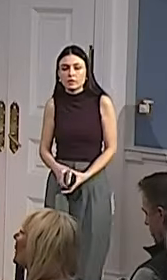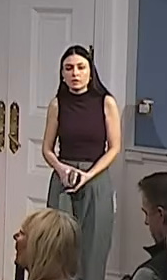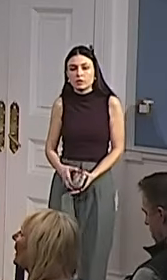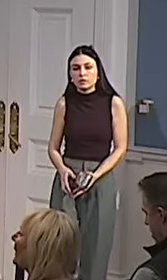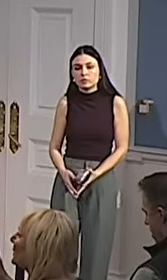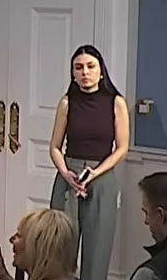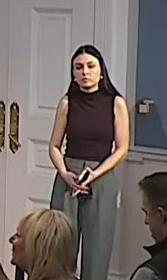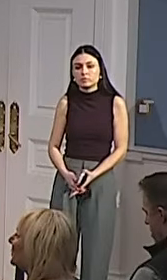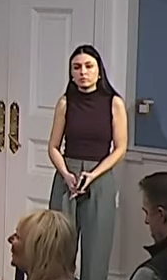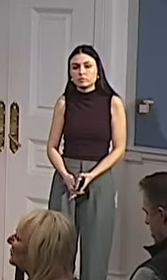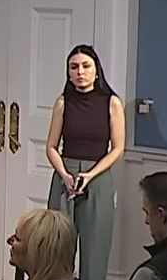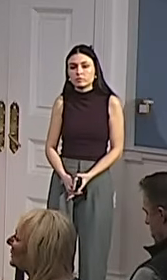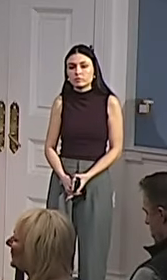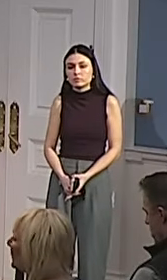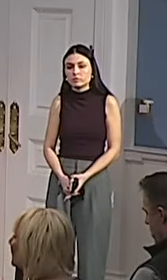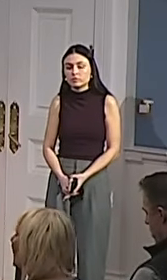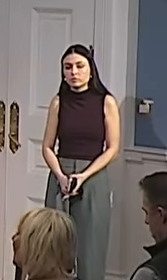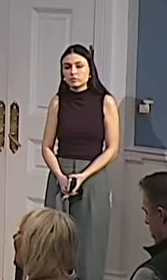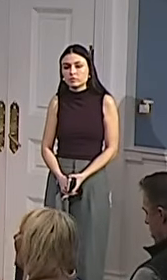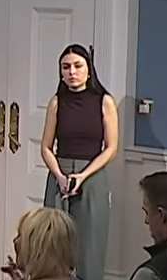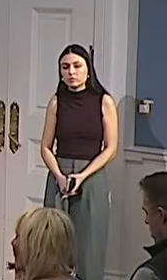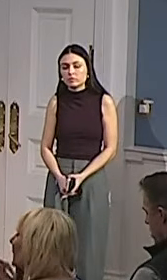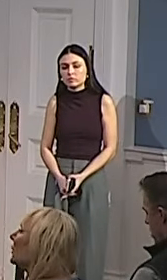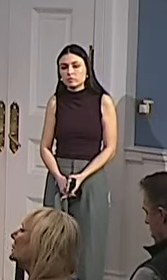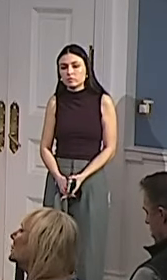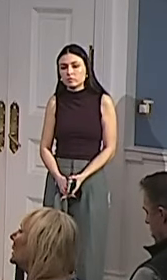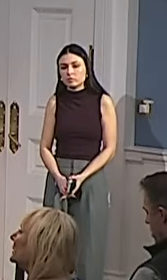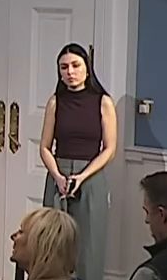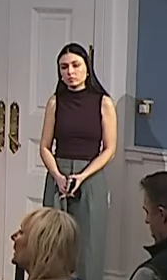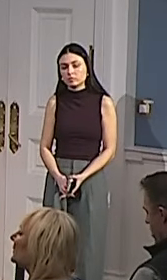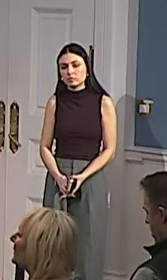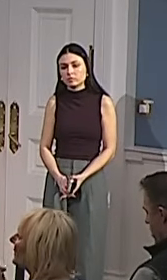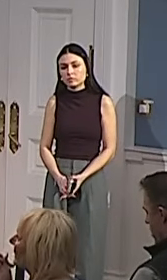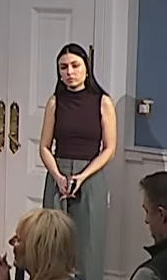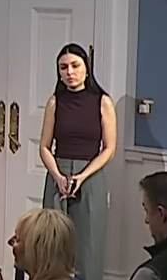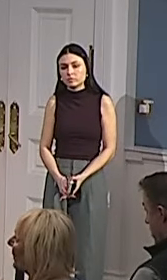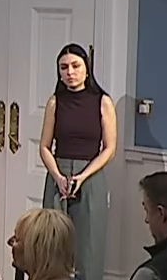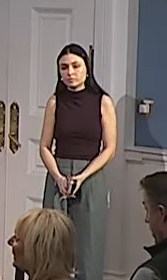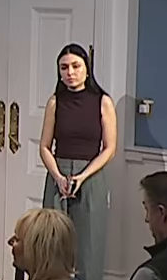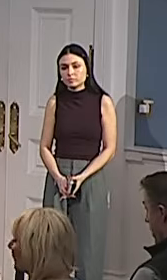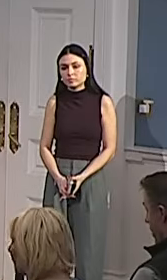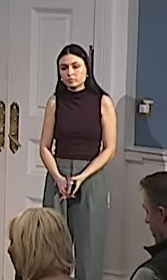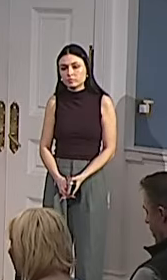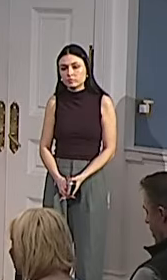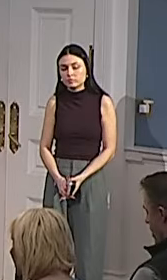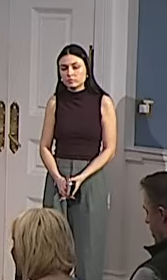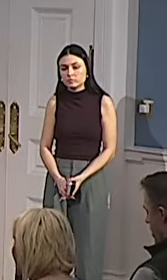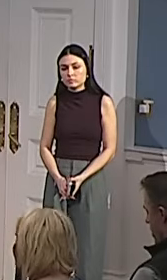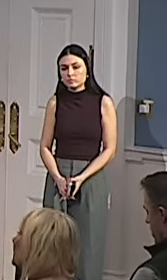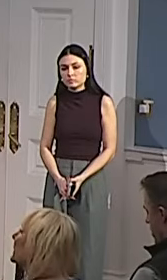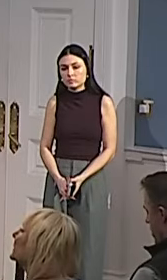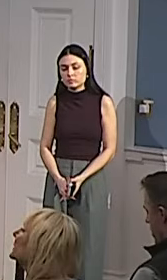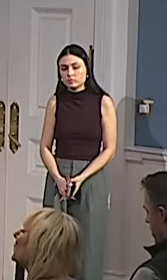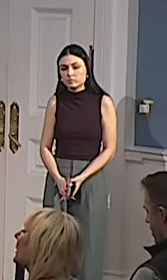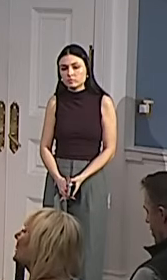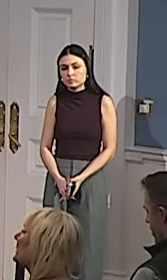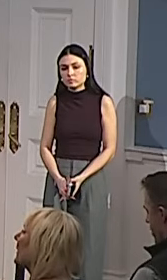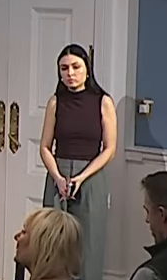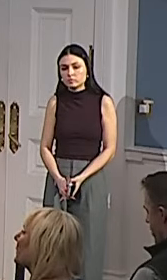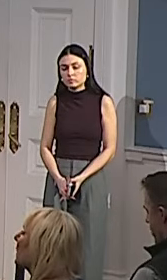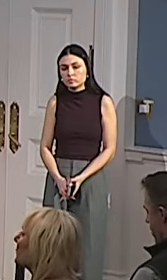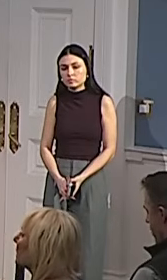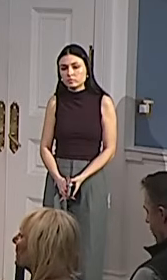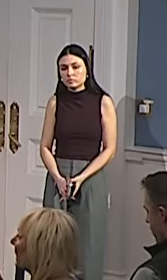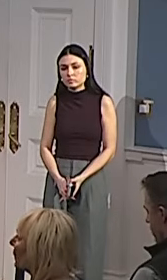Mr. Mayor, I Hi, actually Marsha. have 2 questions. First Please. of all, I want to talk to you about the deaths that happened because of the cold. You know, we previously were able to